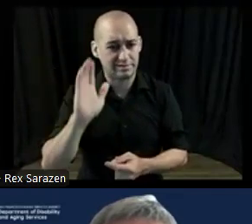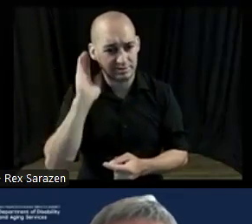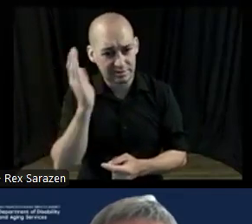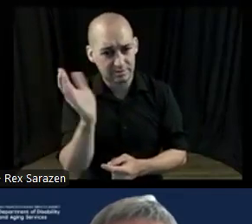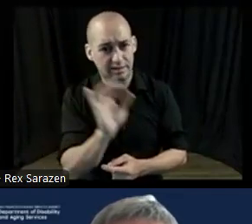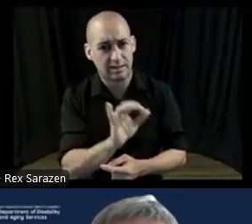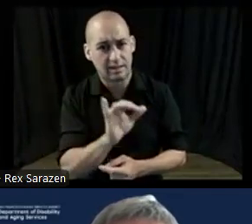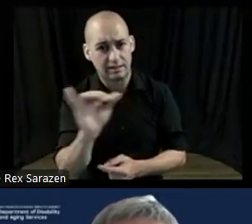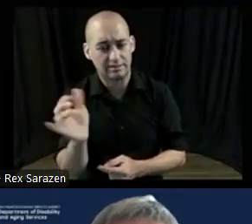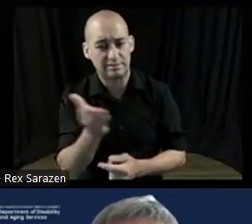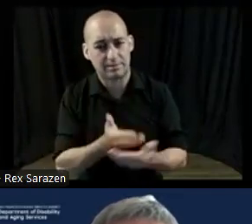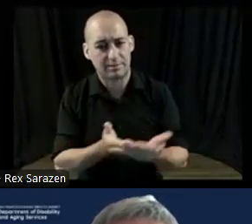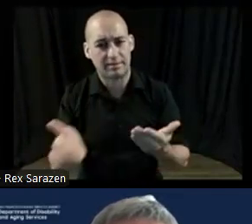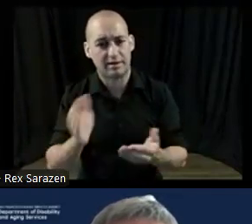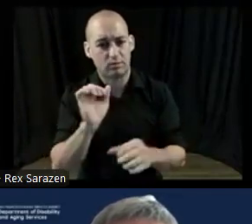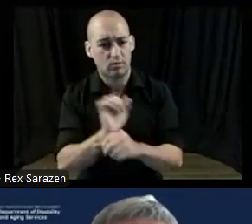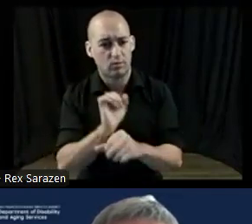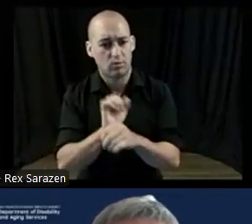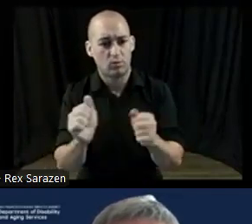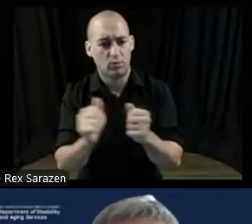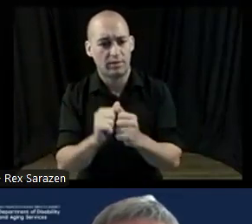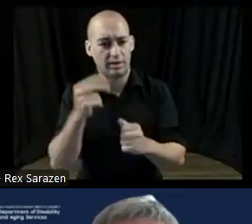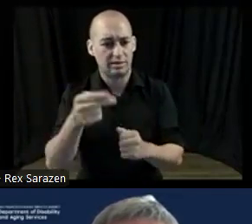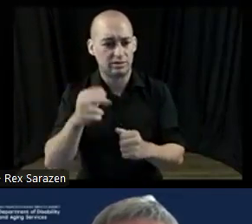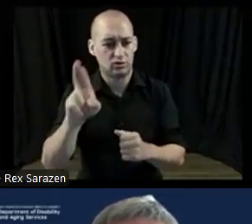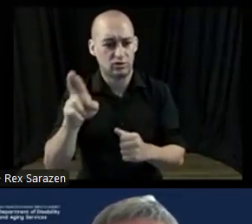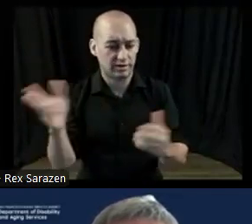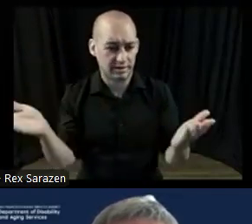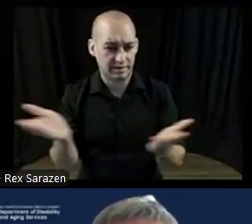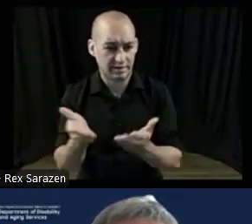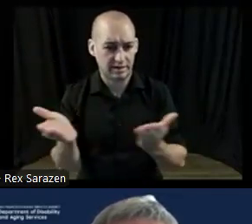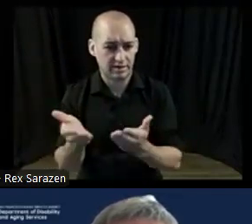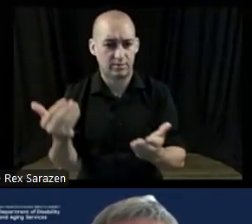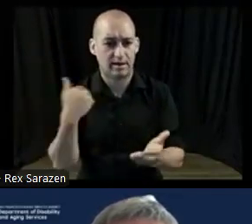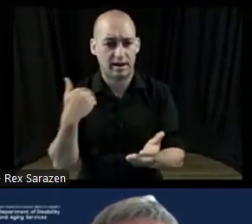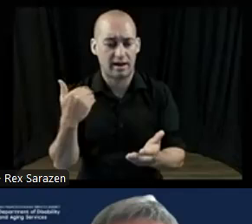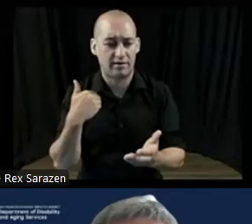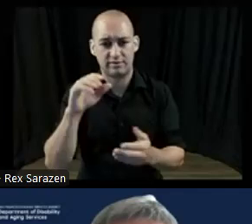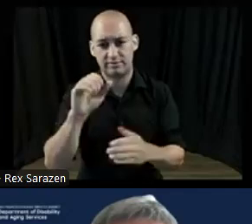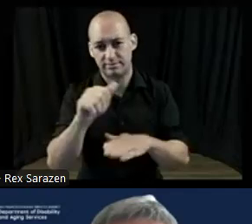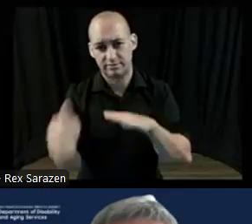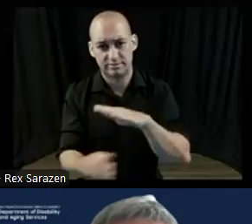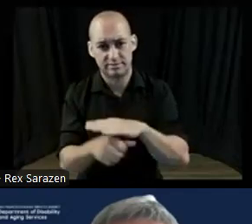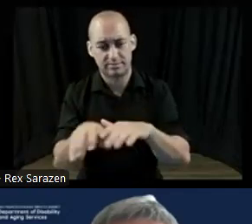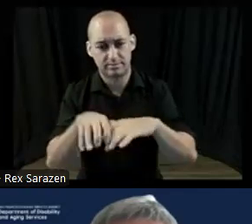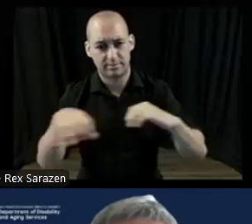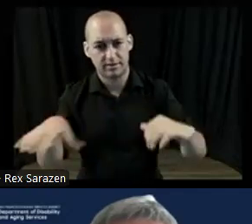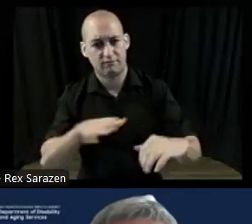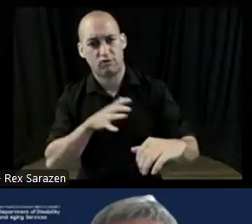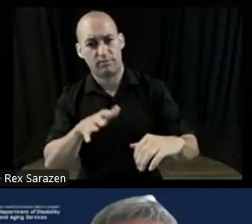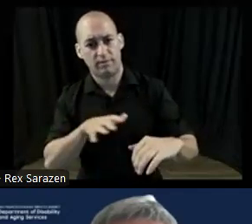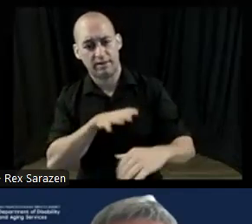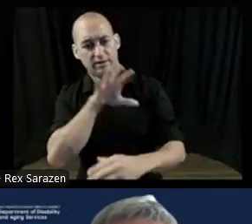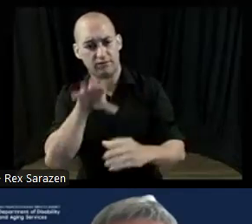need to work with the HR here to have the subcommittee formally involved.